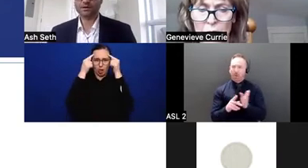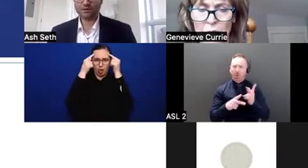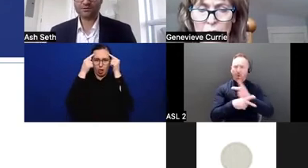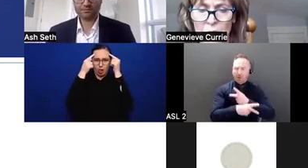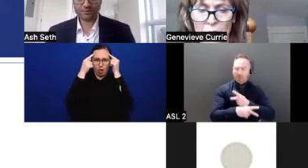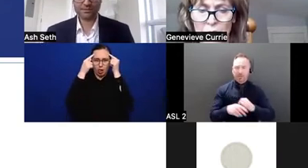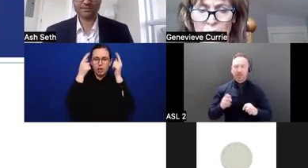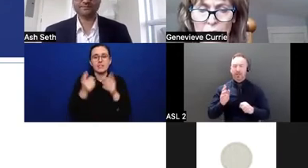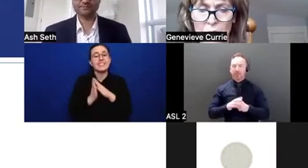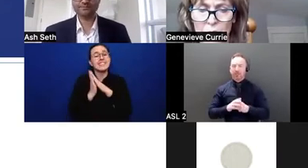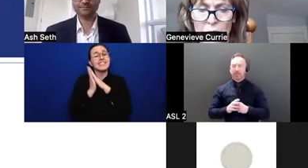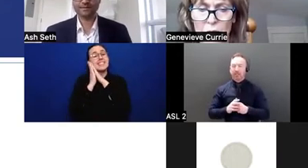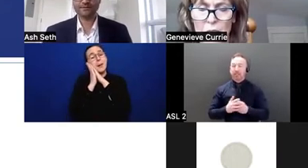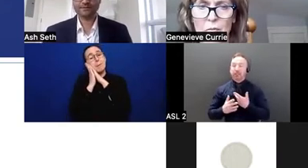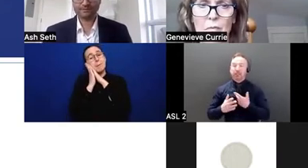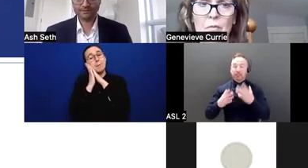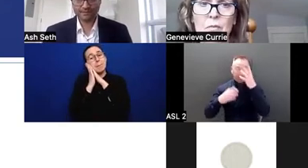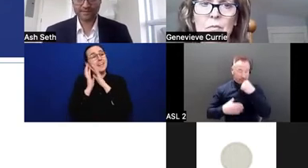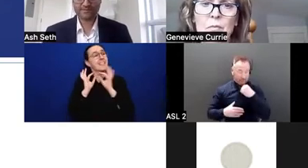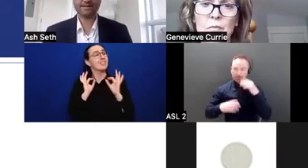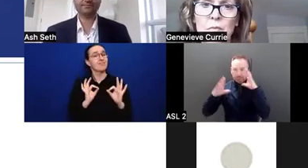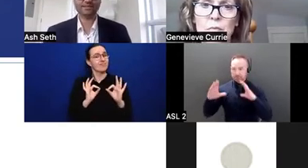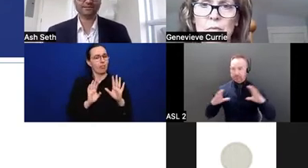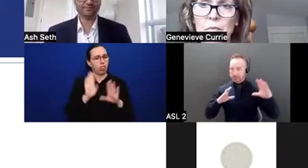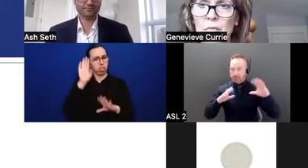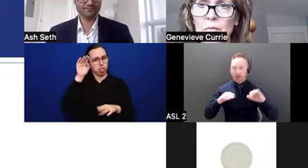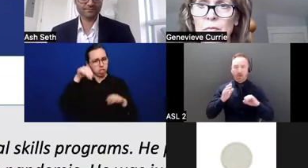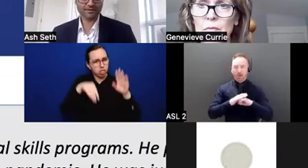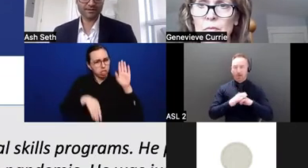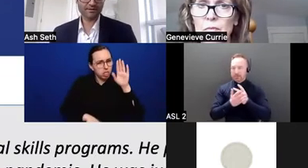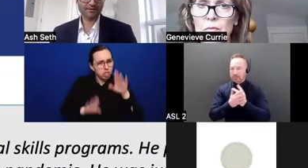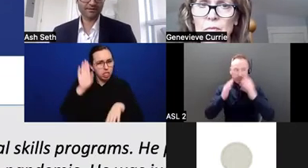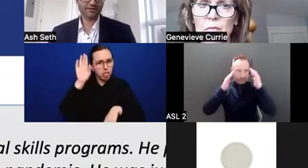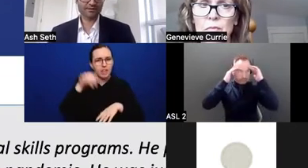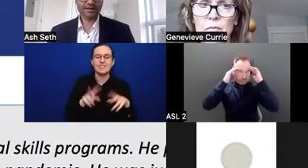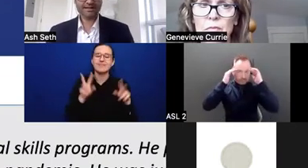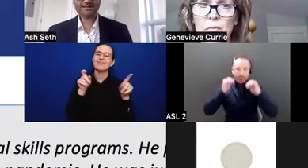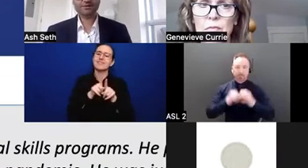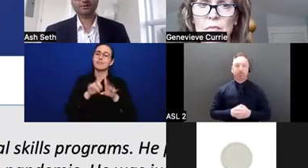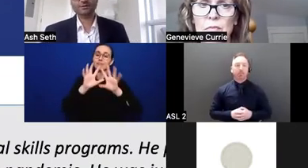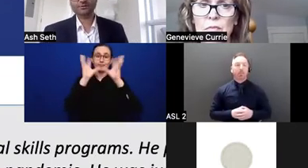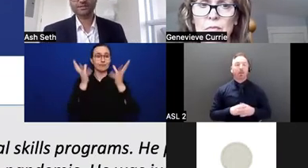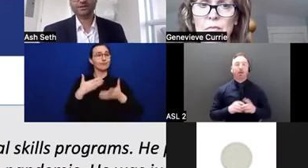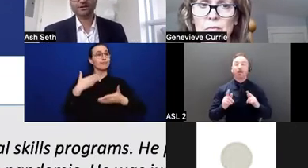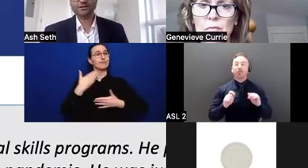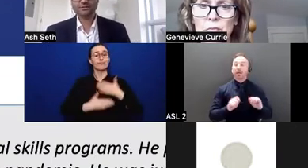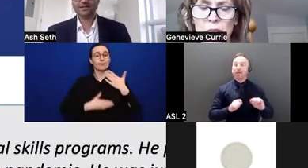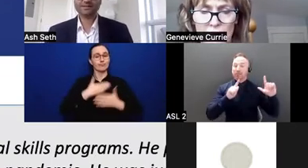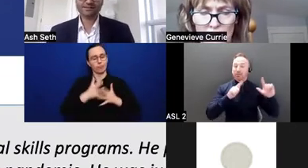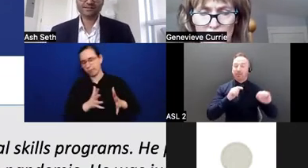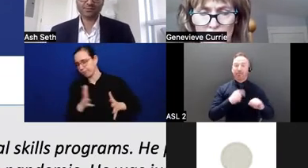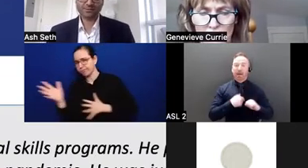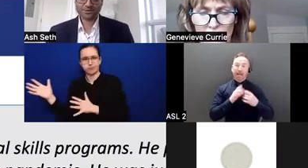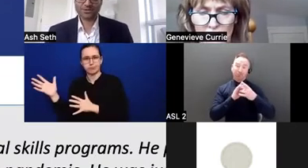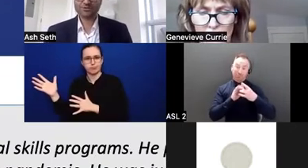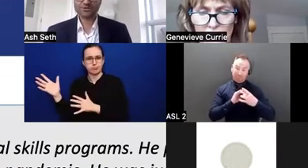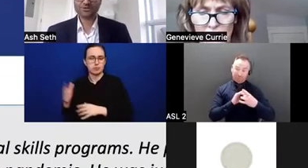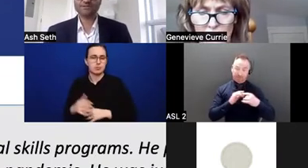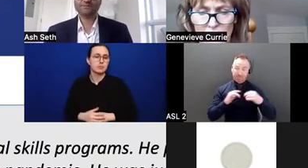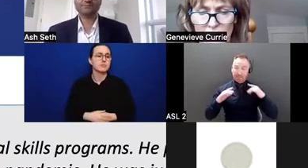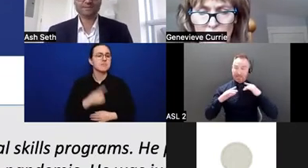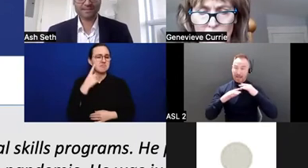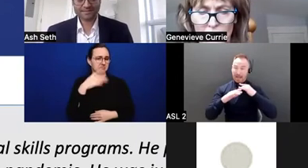were also reported. Next slide, please. As I conclude my talk, may I take this opportunity